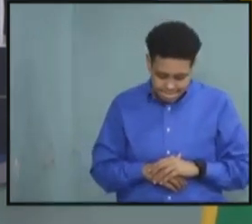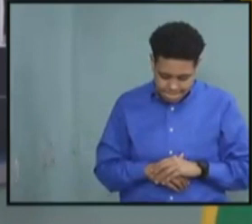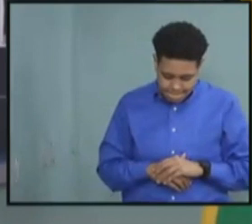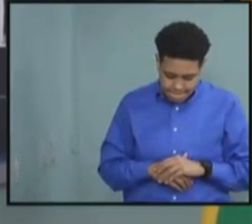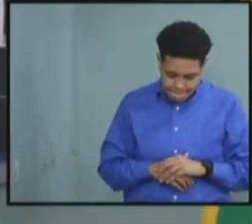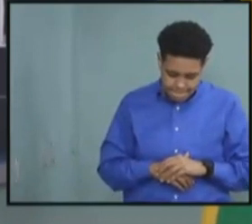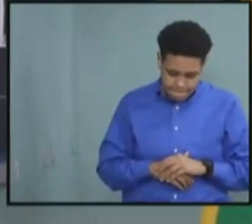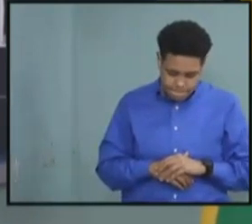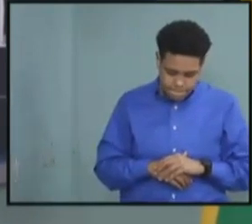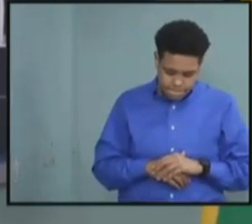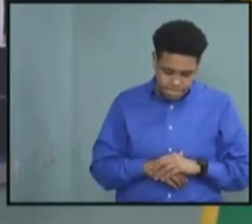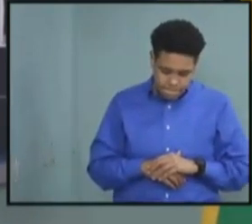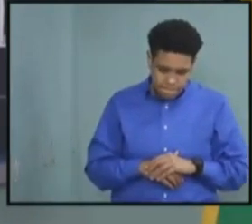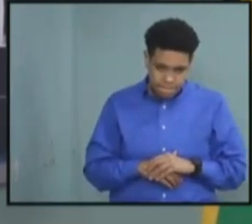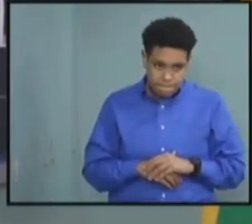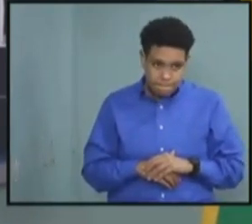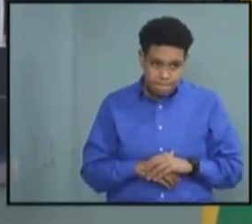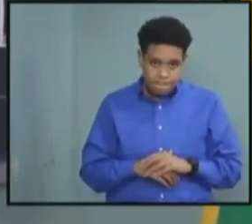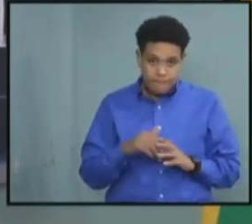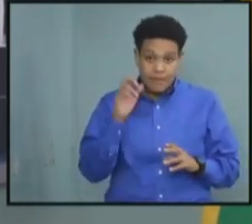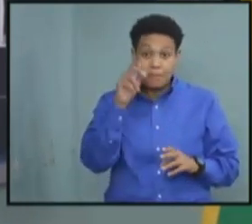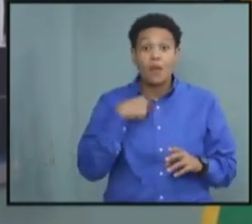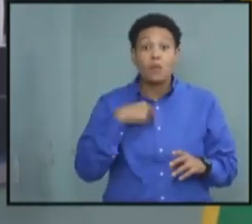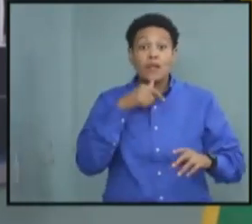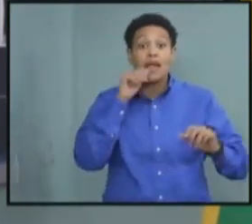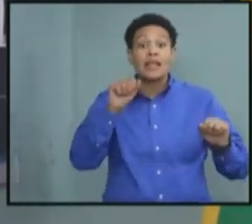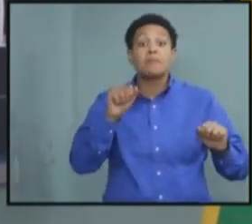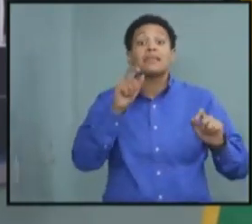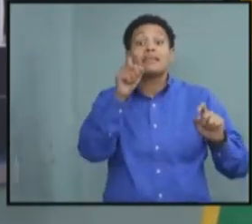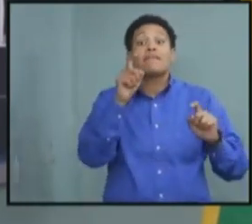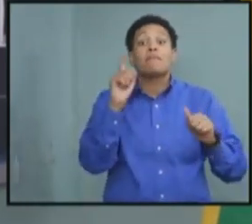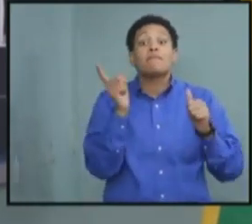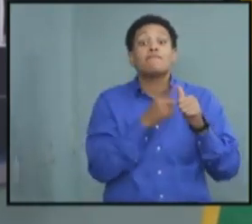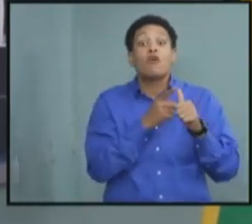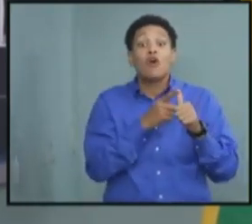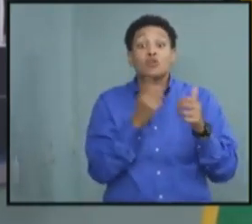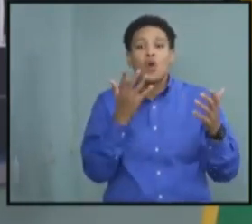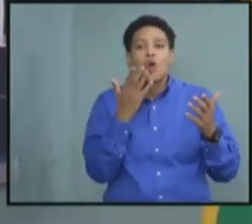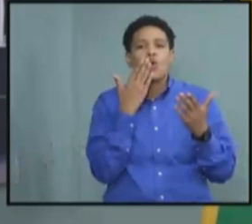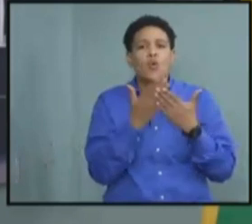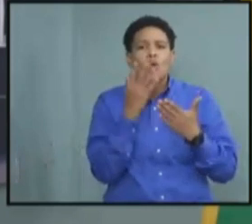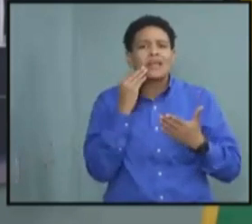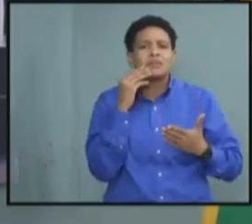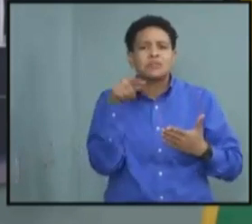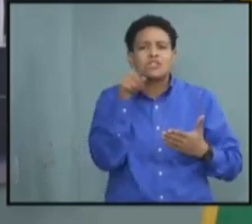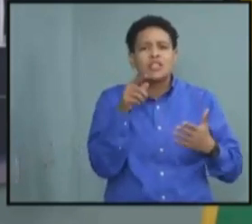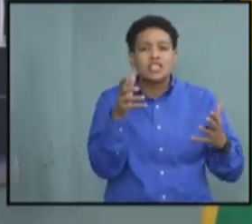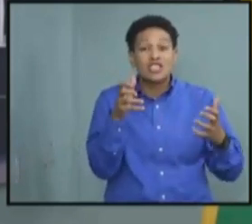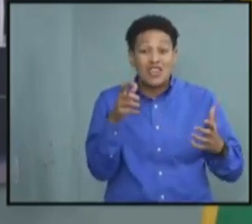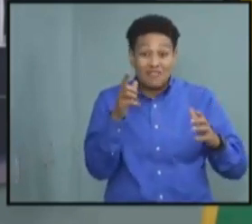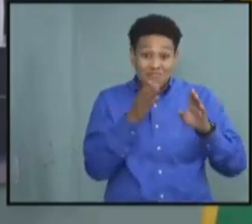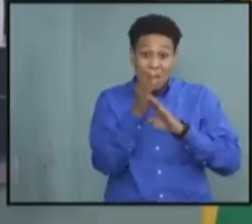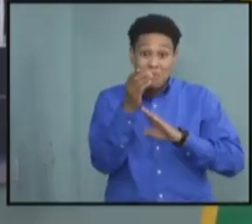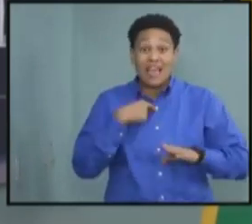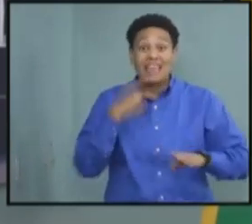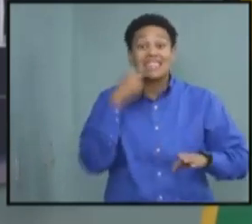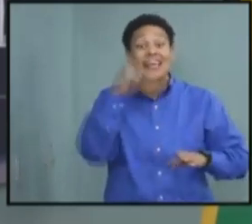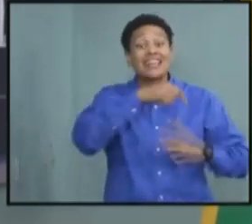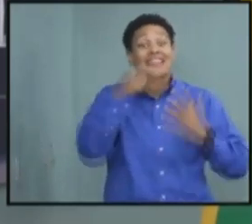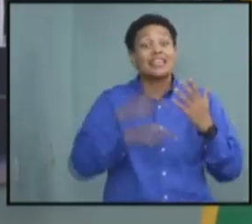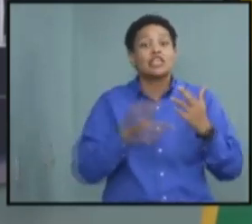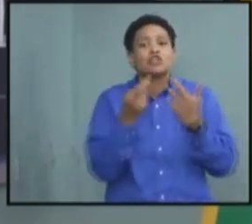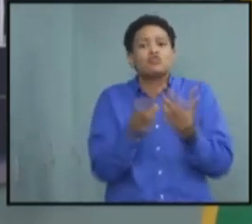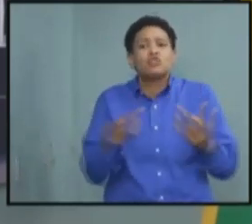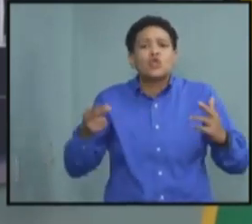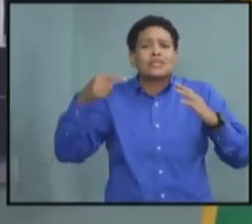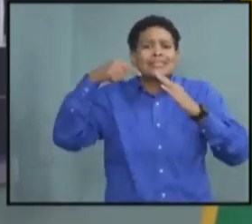the experience, the good experience that they deserve. Primarily because, as I said earlier, these are